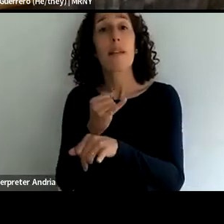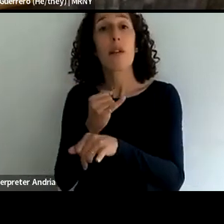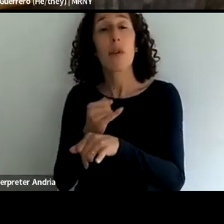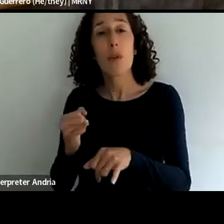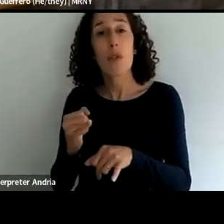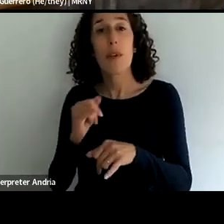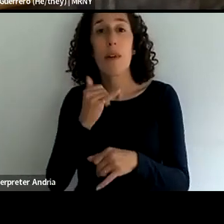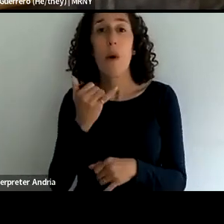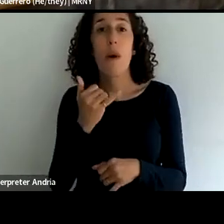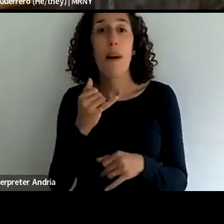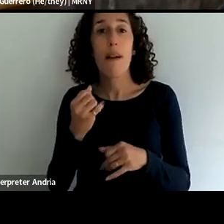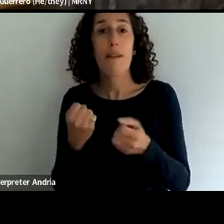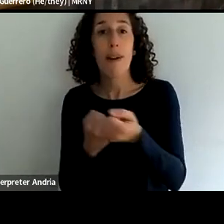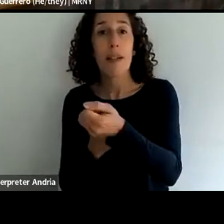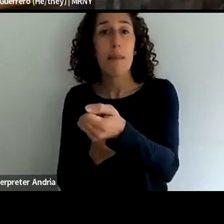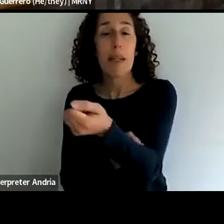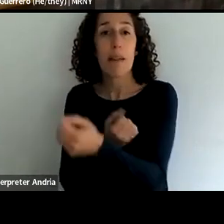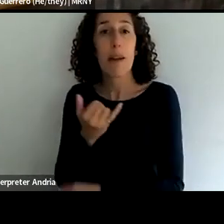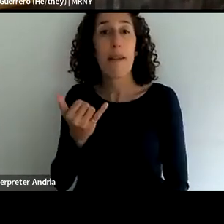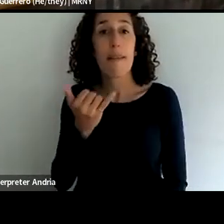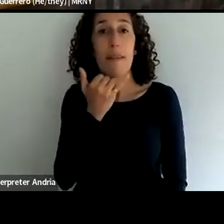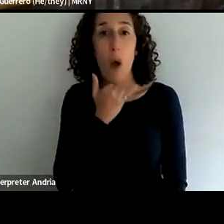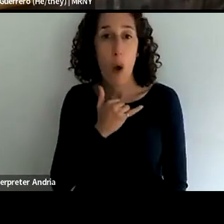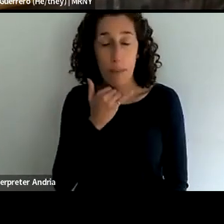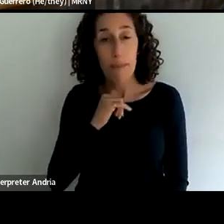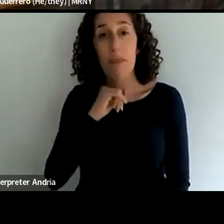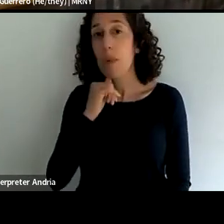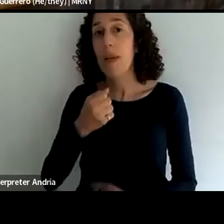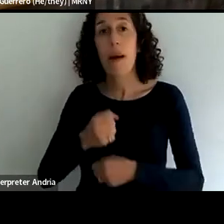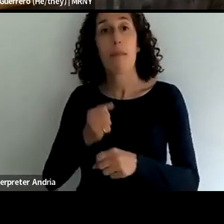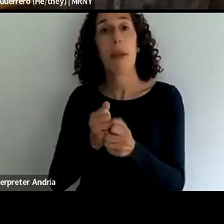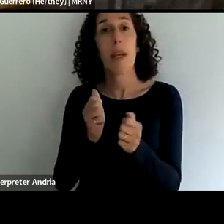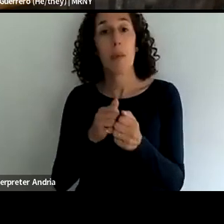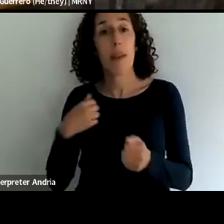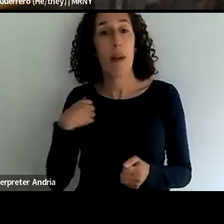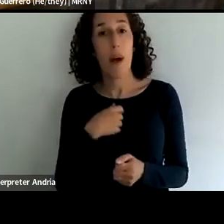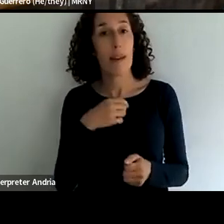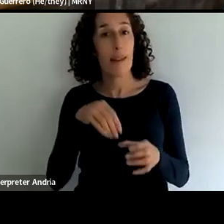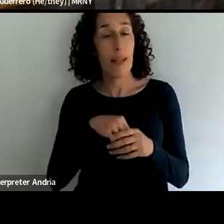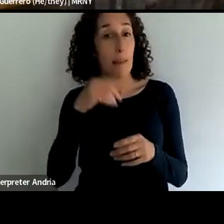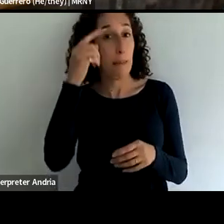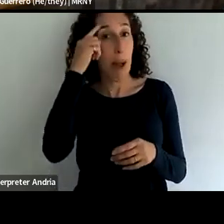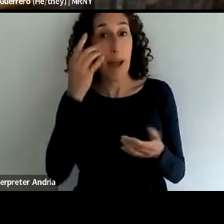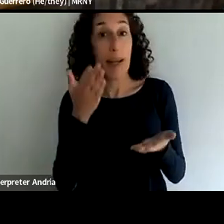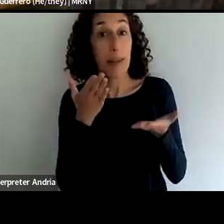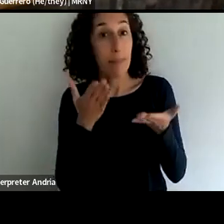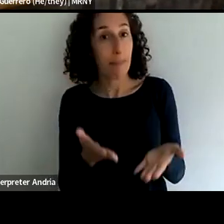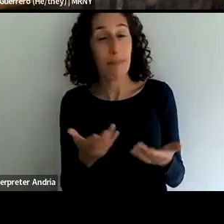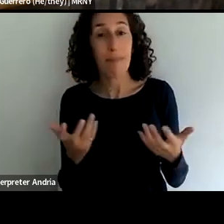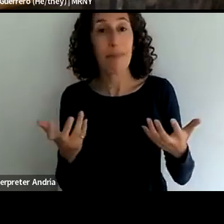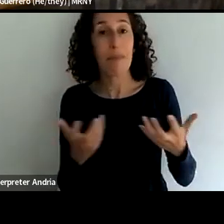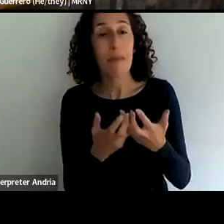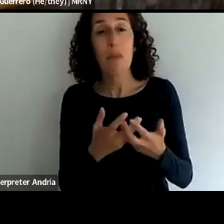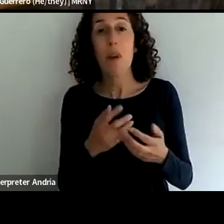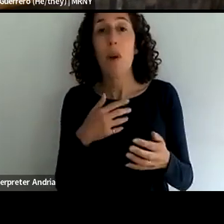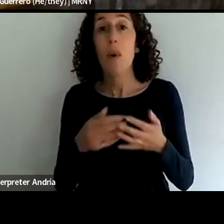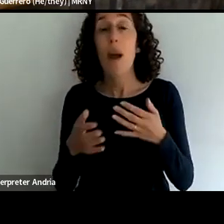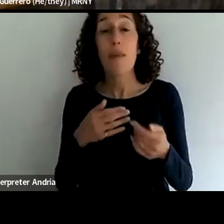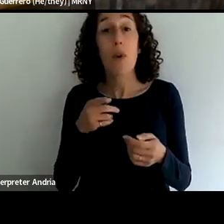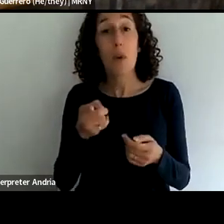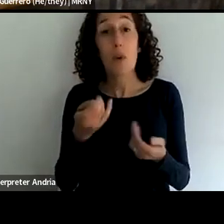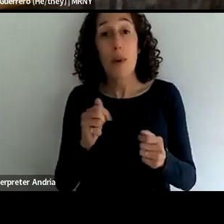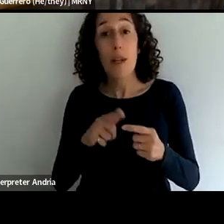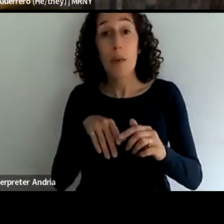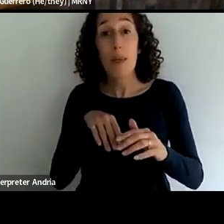So whether that's you getting into politics, you getting into the arts, you getting into academia, whatever it